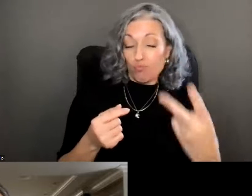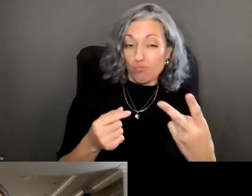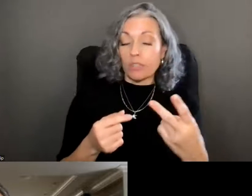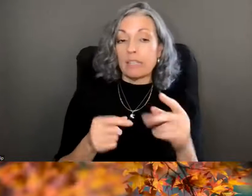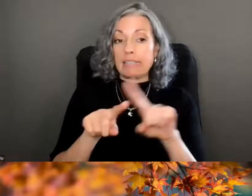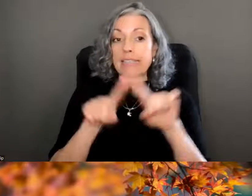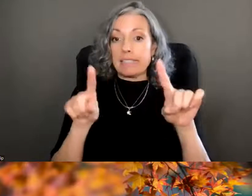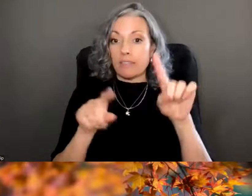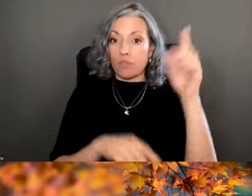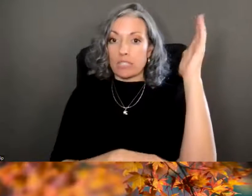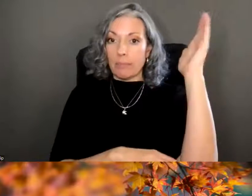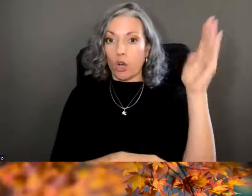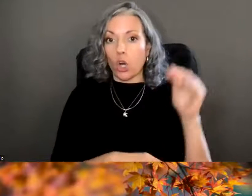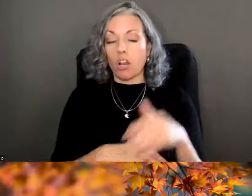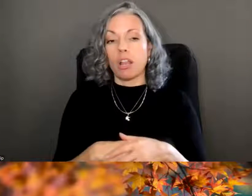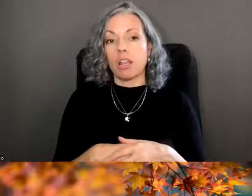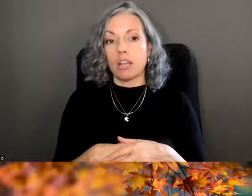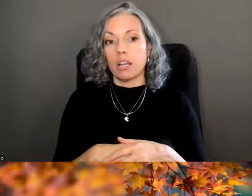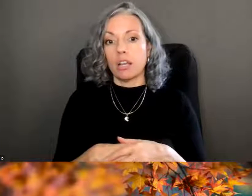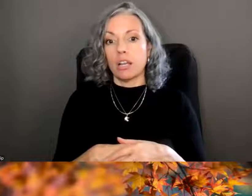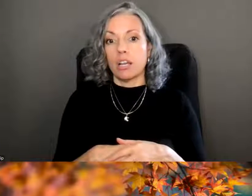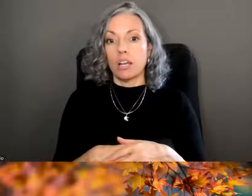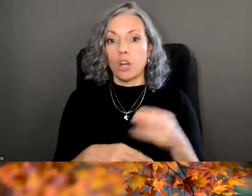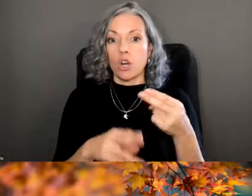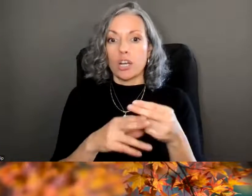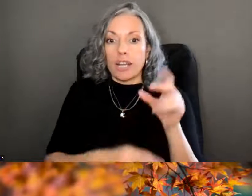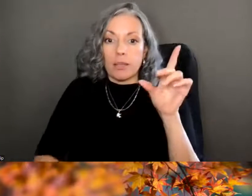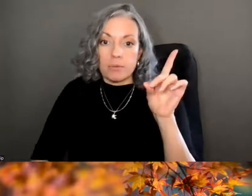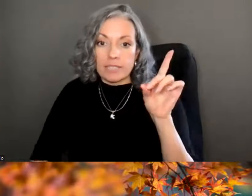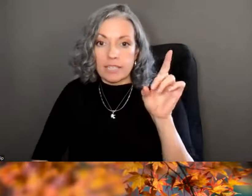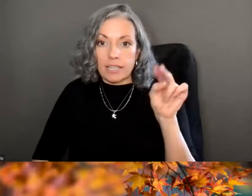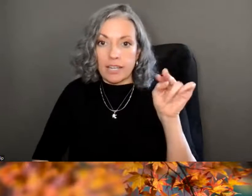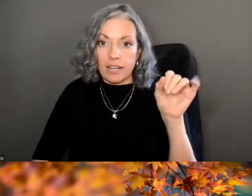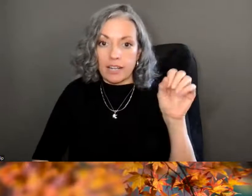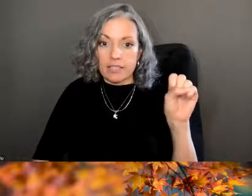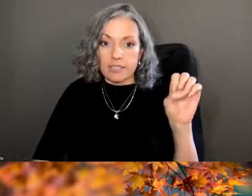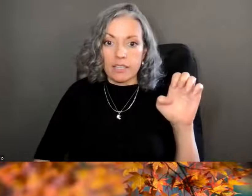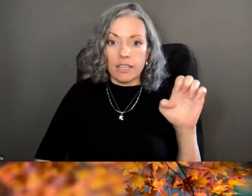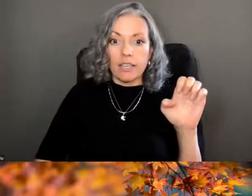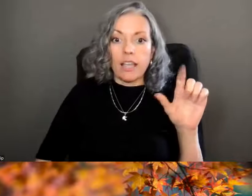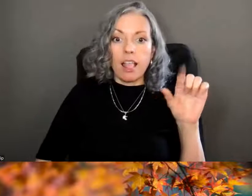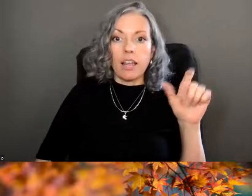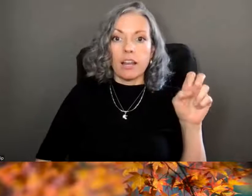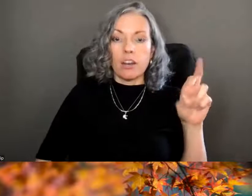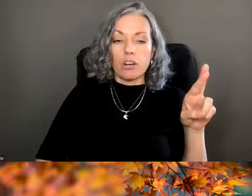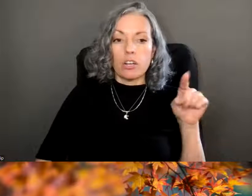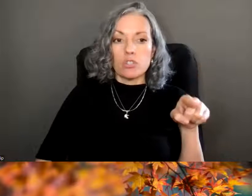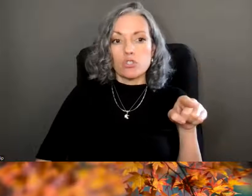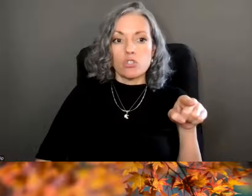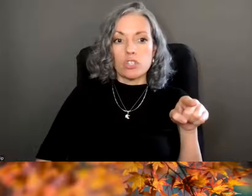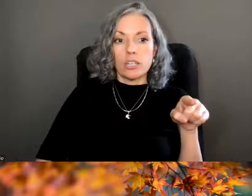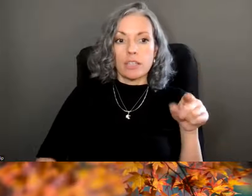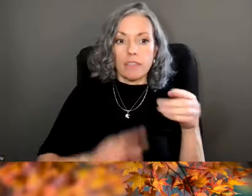speaker. And it's Denise Lika. She is the Deputy Director of the Home and